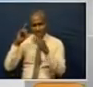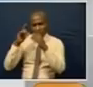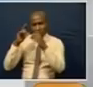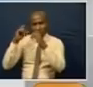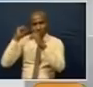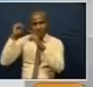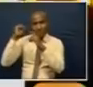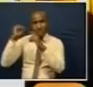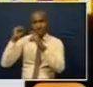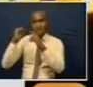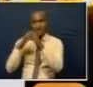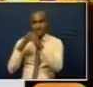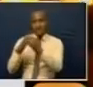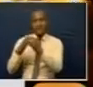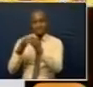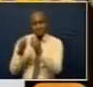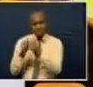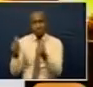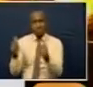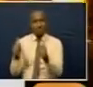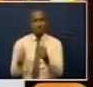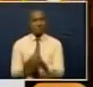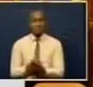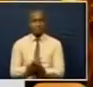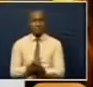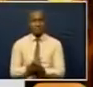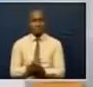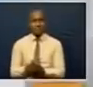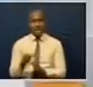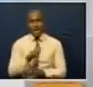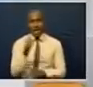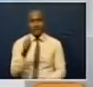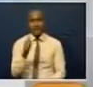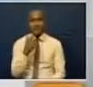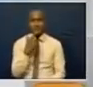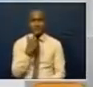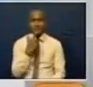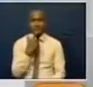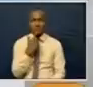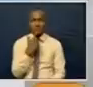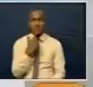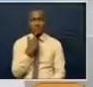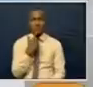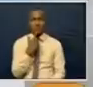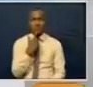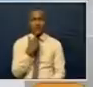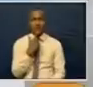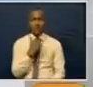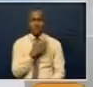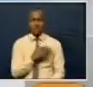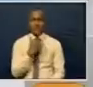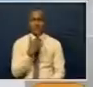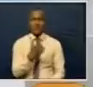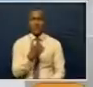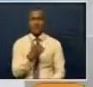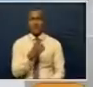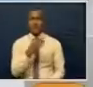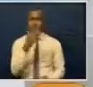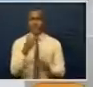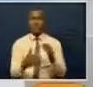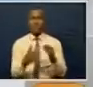be. Thank you, Kevin. And Jehia Kelvin, you say, good evening, Jeff. Kindly tell Sakaja Johnson to stop